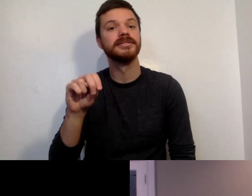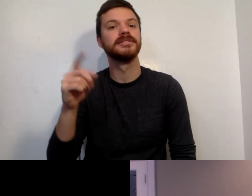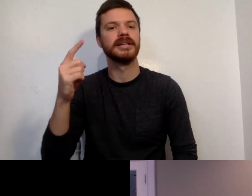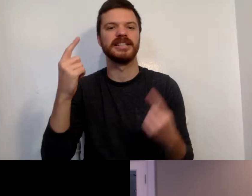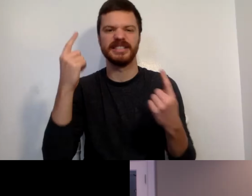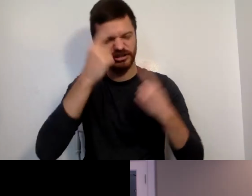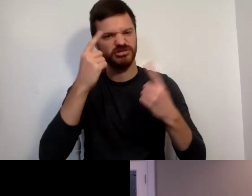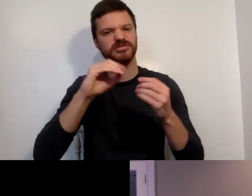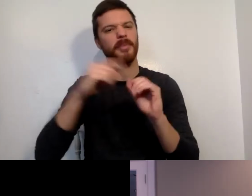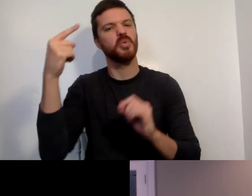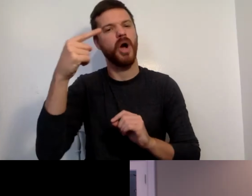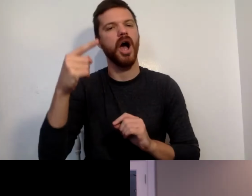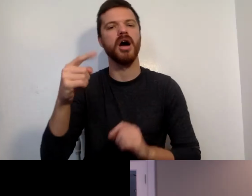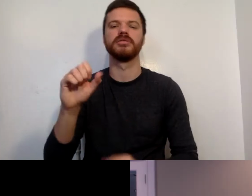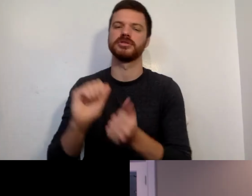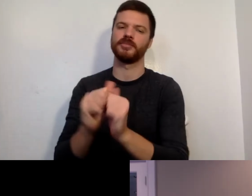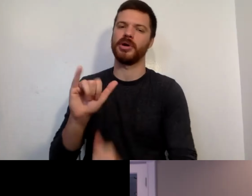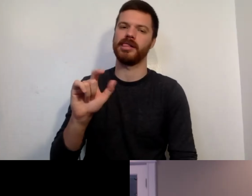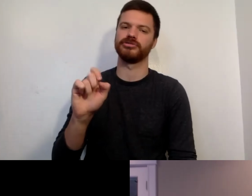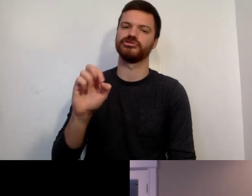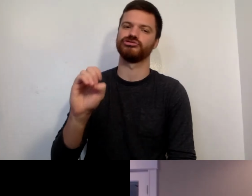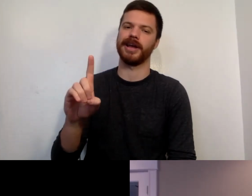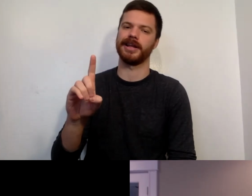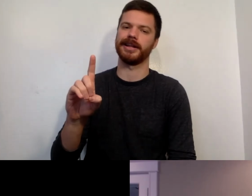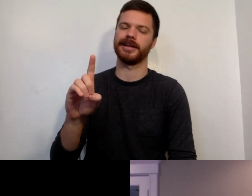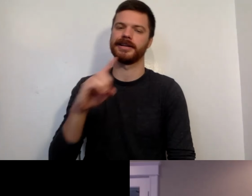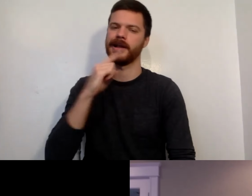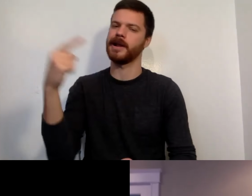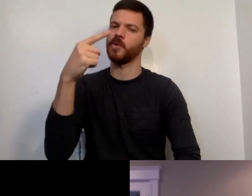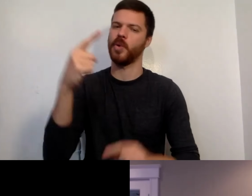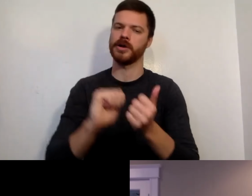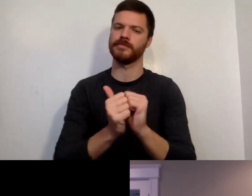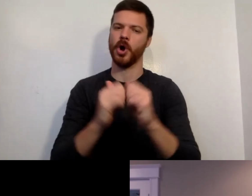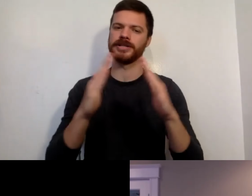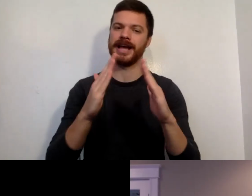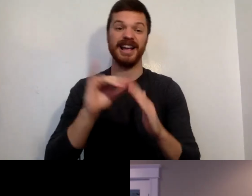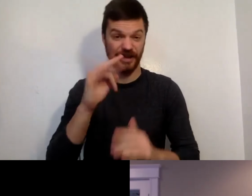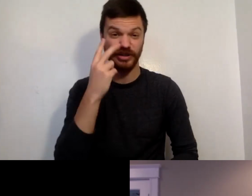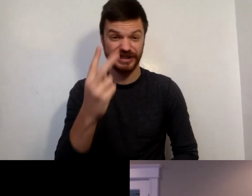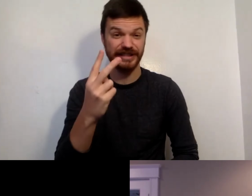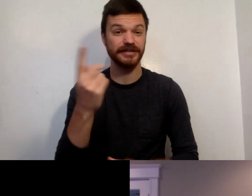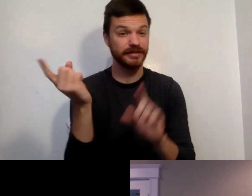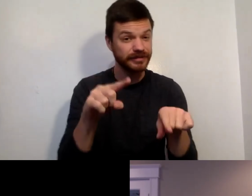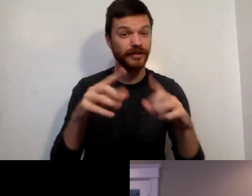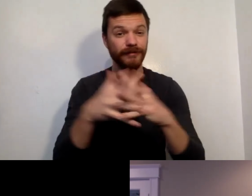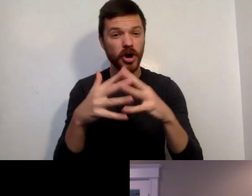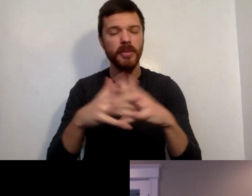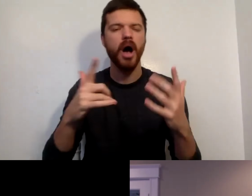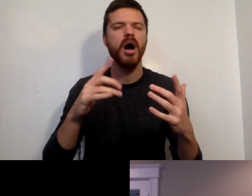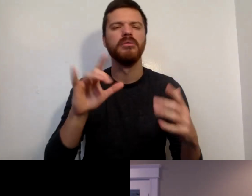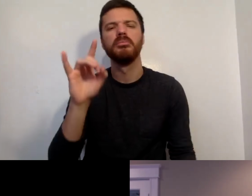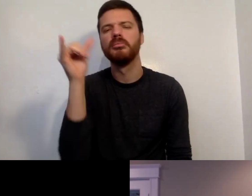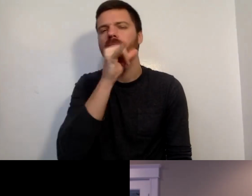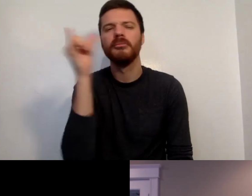sports town. If you've ever been here for a Badger football game, you'd understand why. Camp Randall Stadium draws people from all over